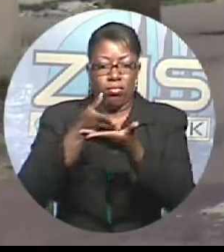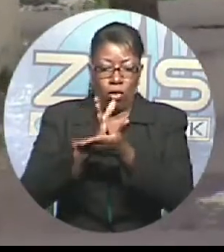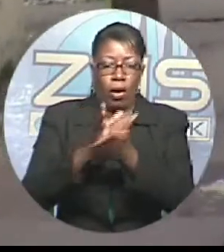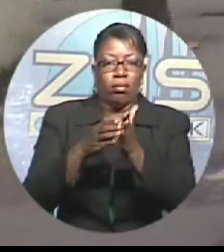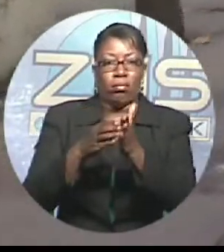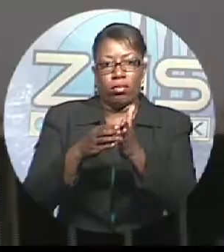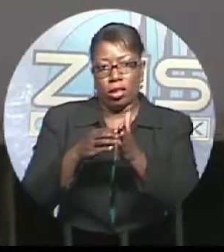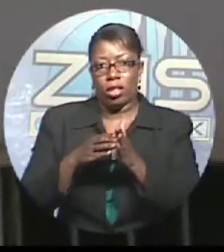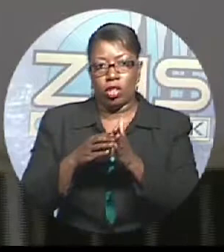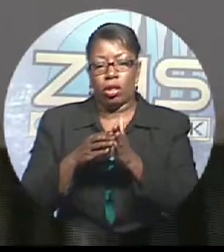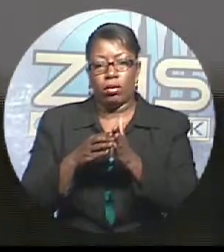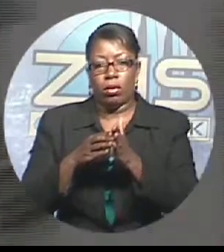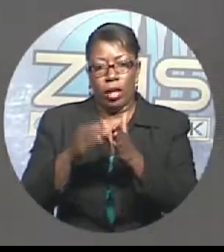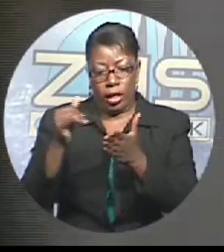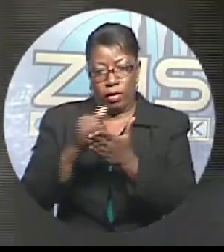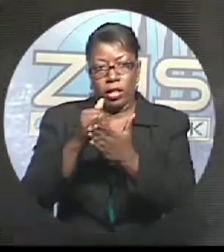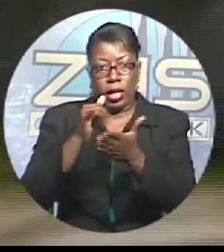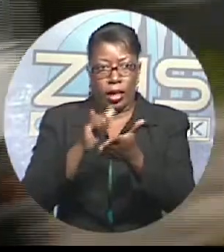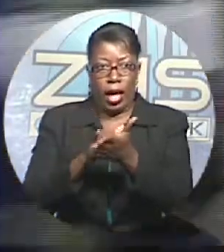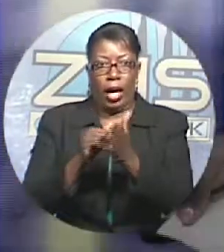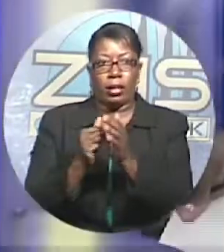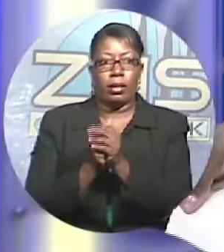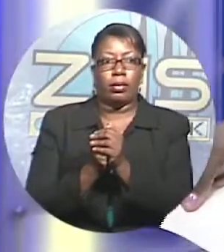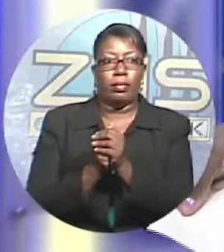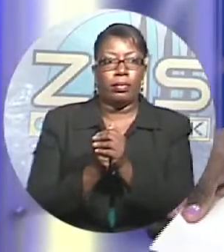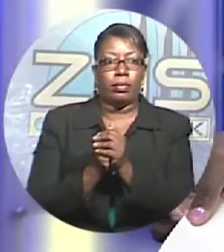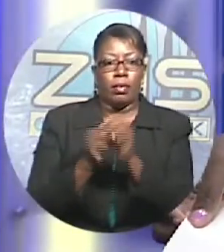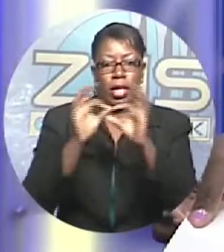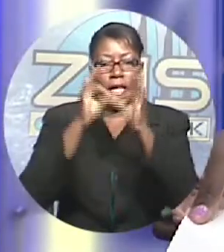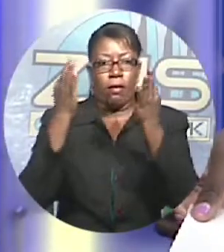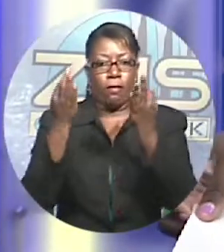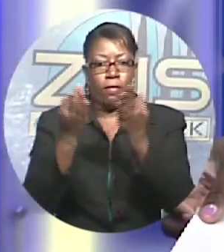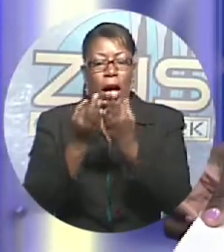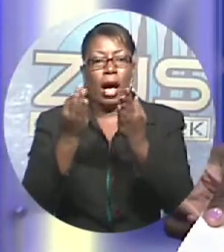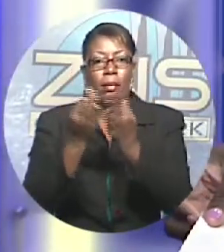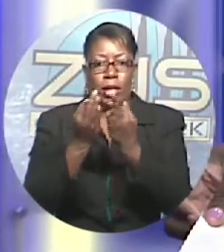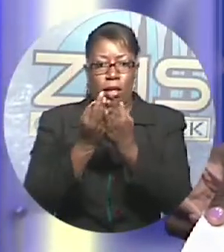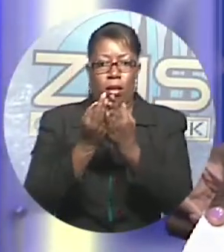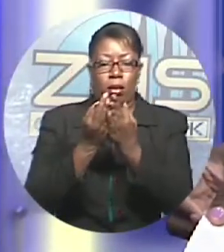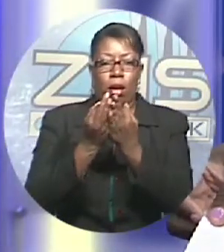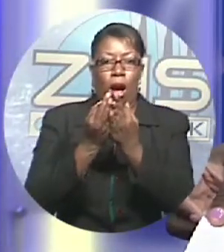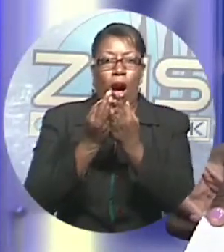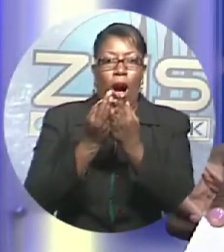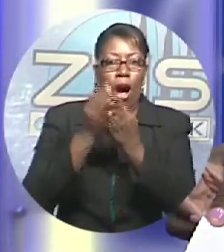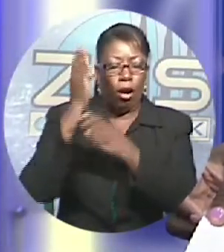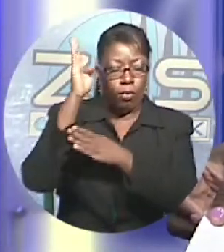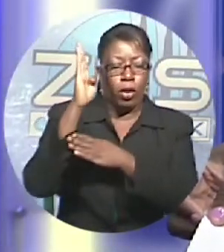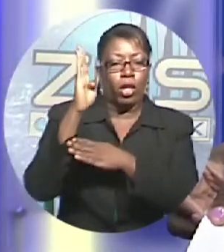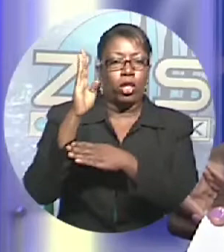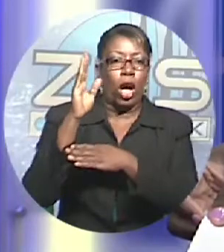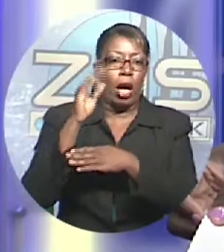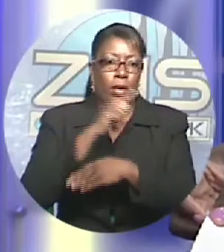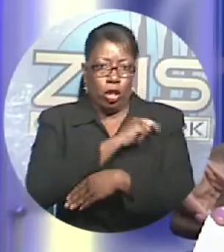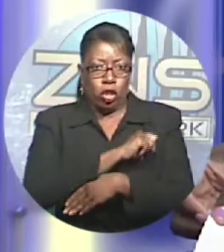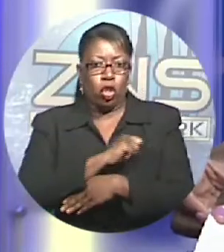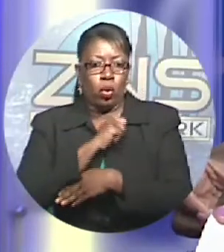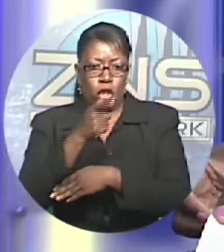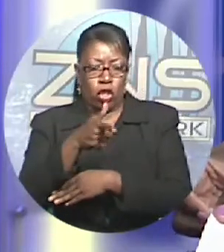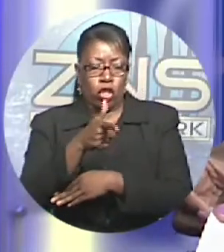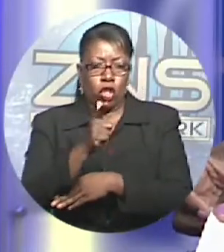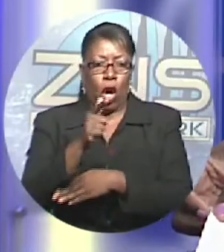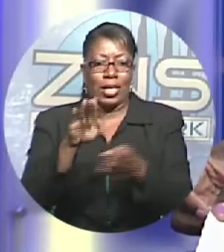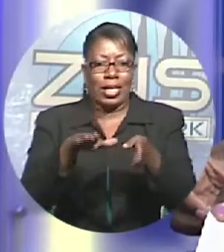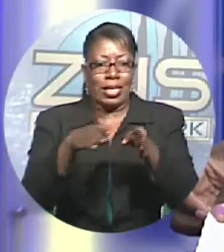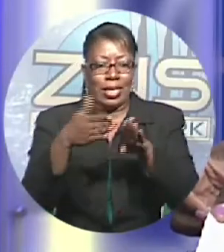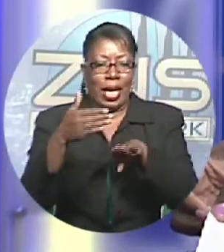as investigations continue. The family of British tourist Edgar Dart, who was shot dead by armed robbers